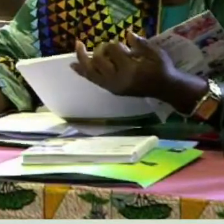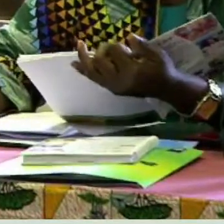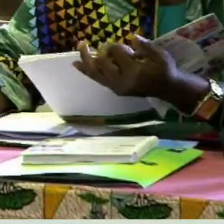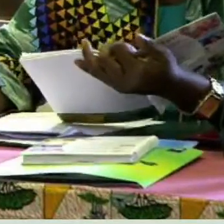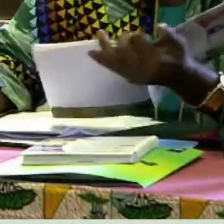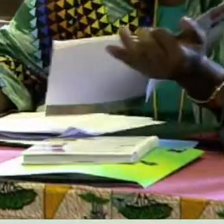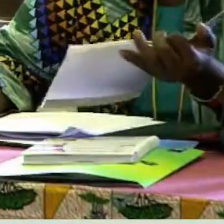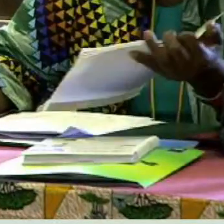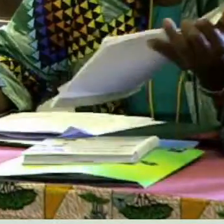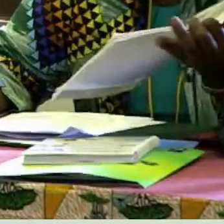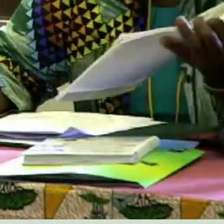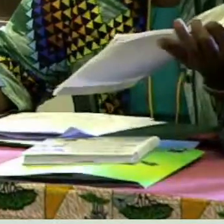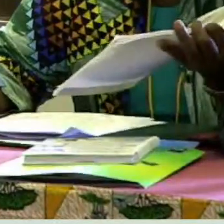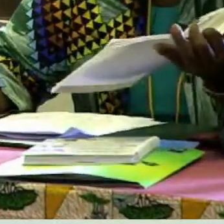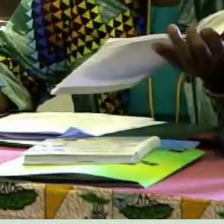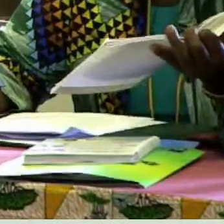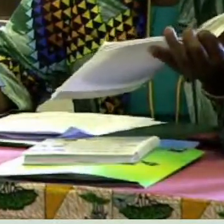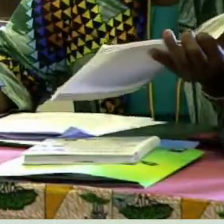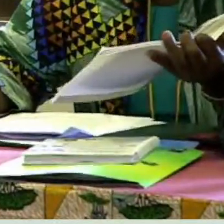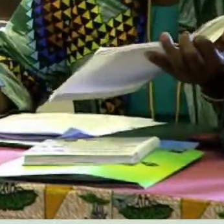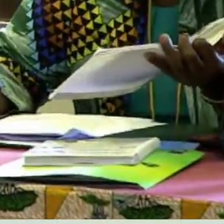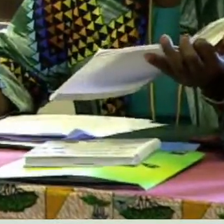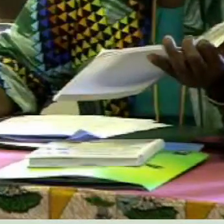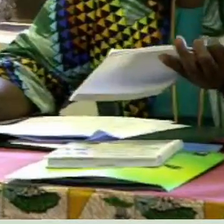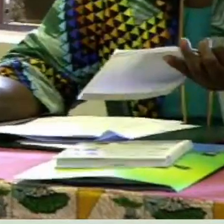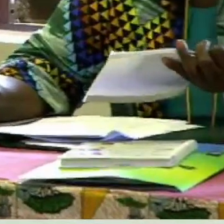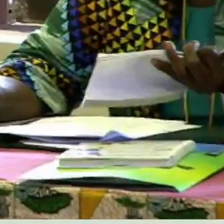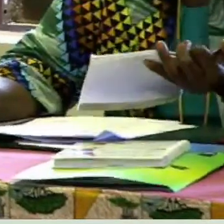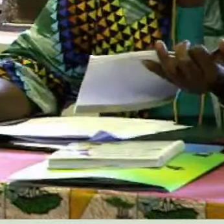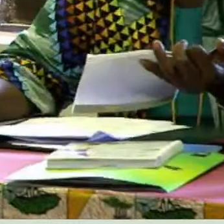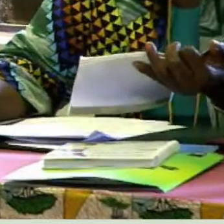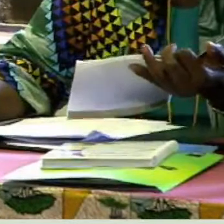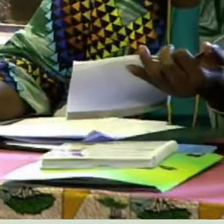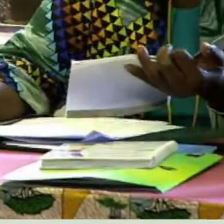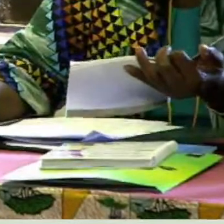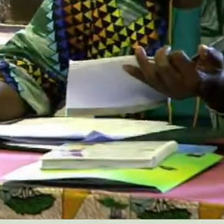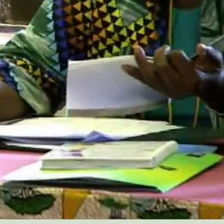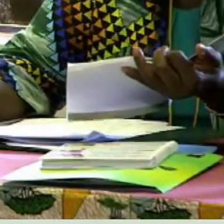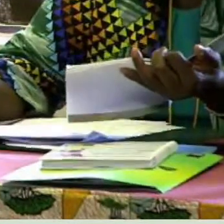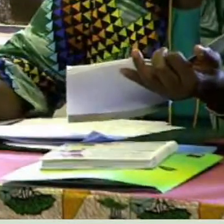Flora Bidali, and all protocols observed.